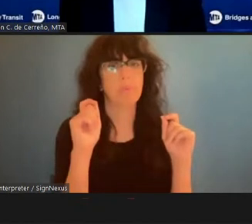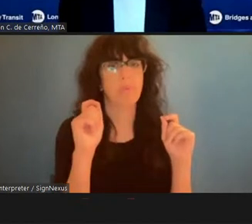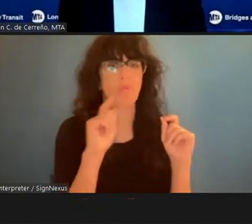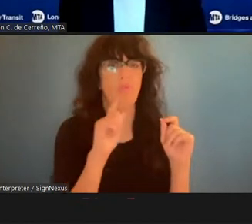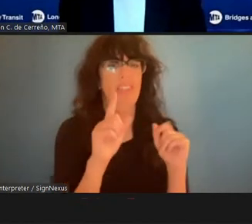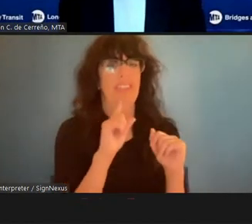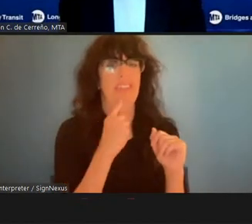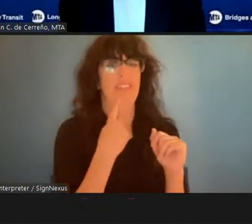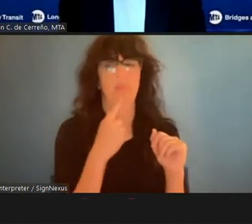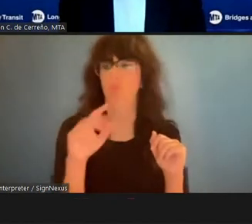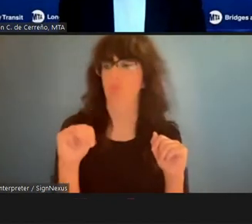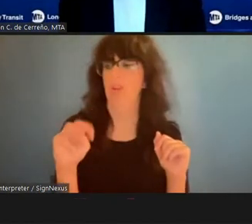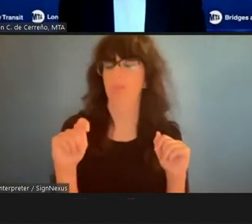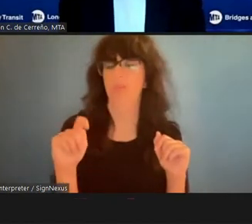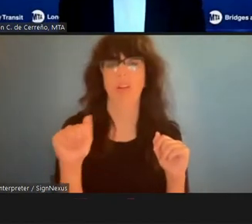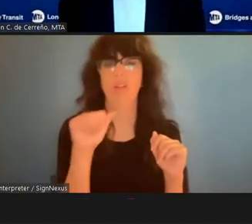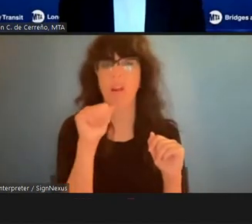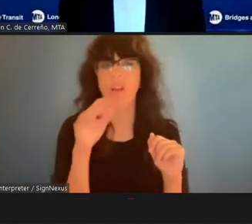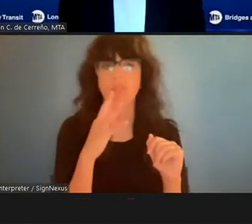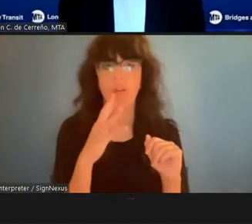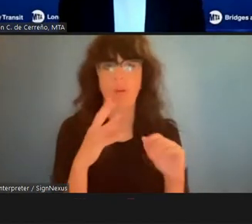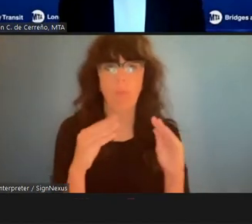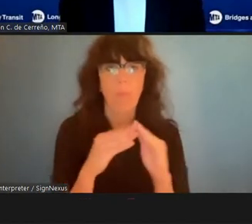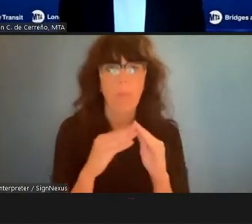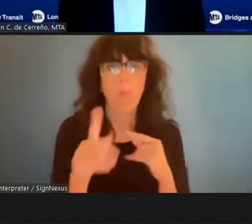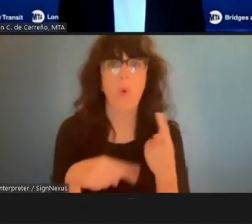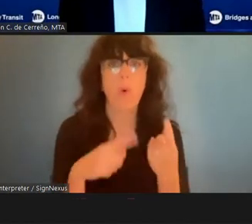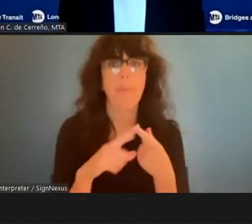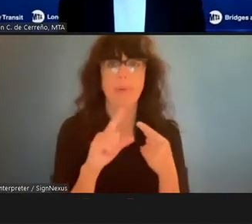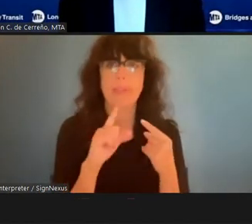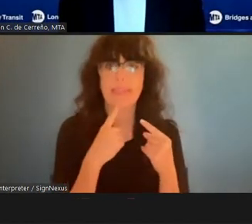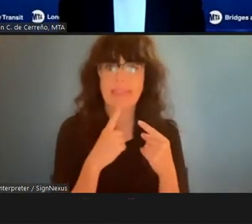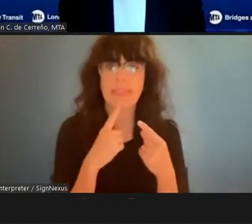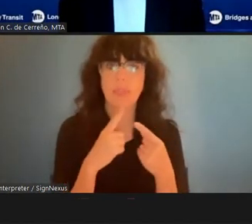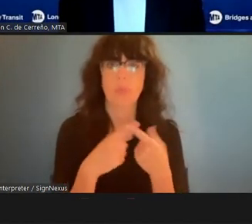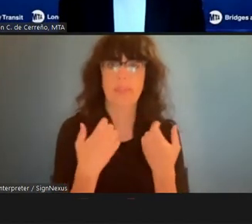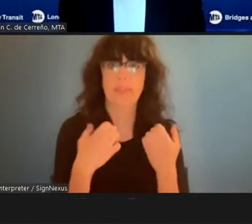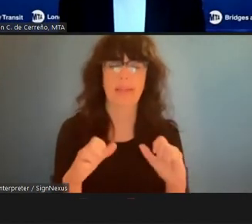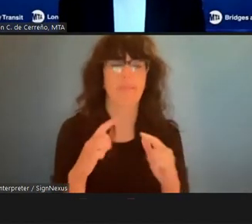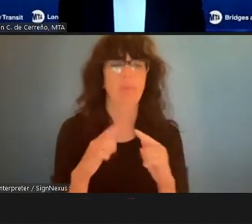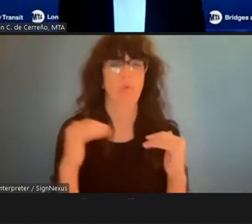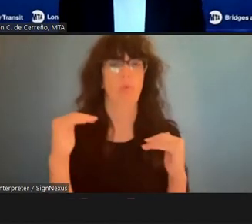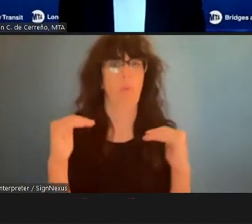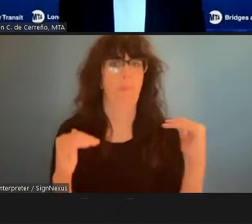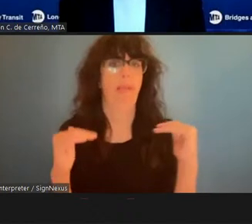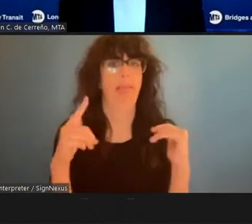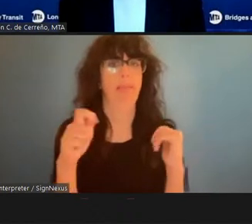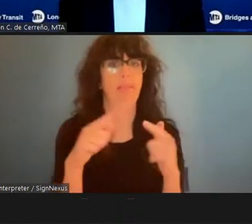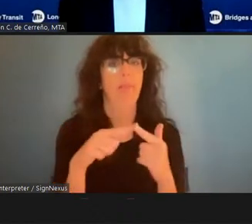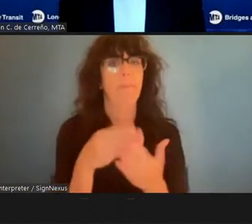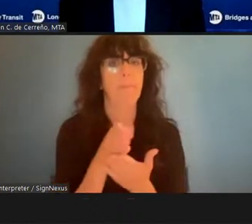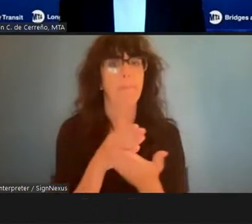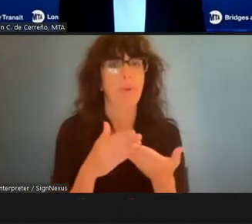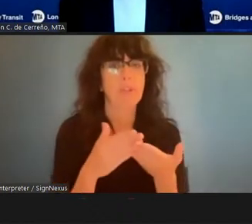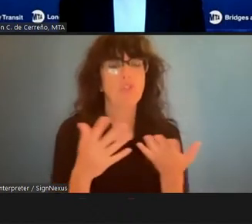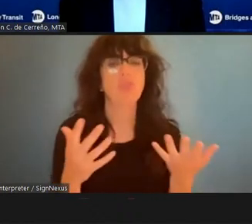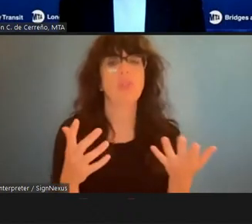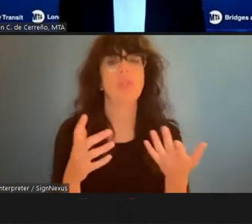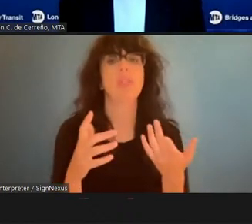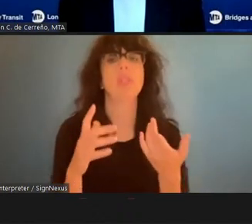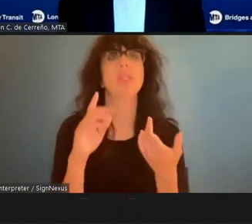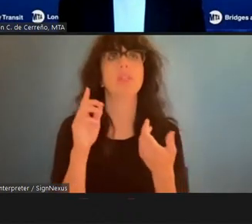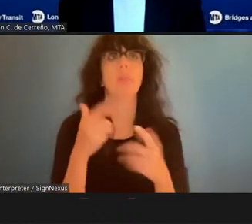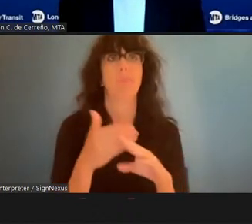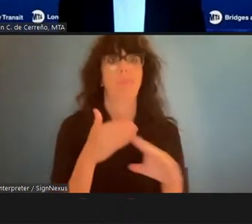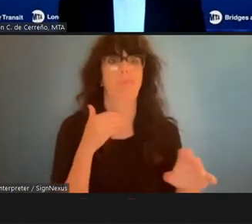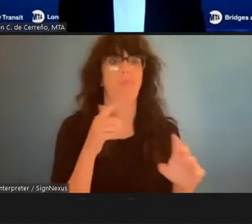mta hasn't spoken more about serious efforts to balance their budget and create cost savings before coming for the